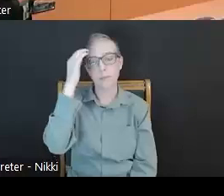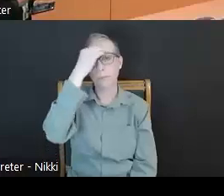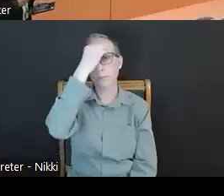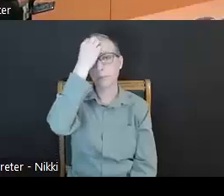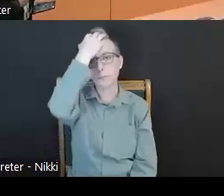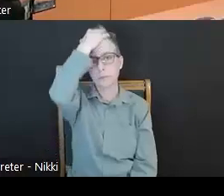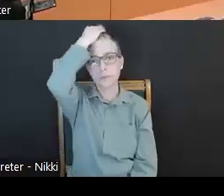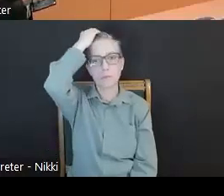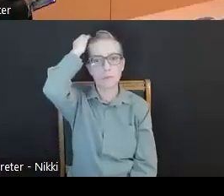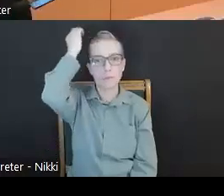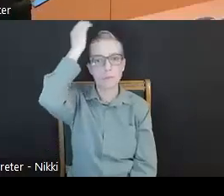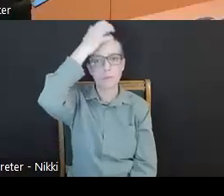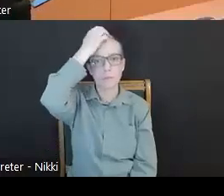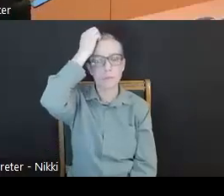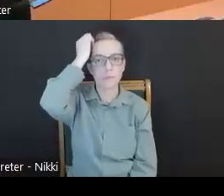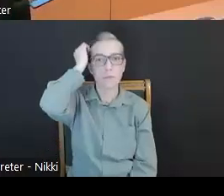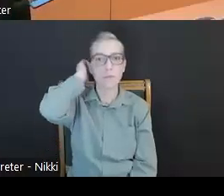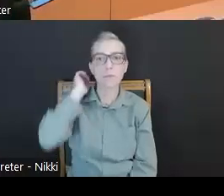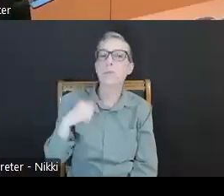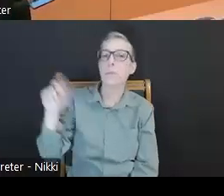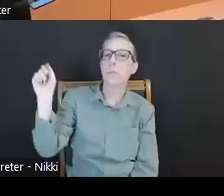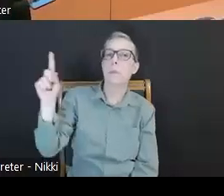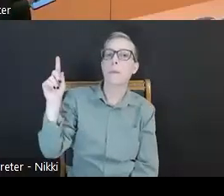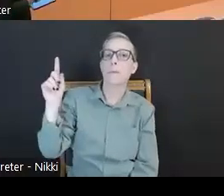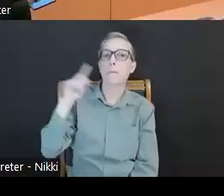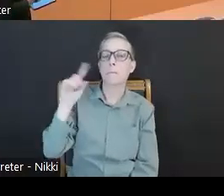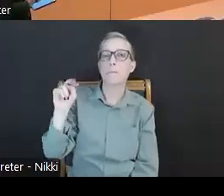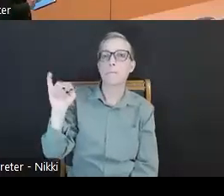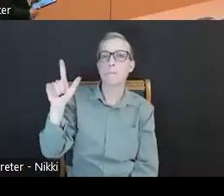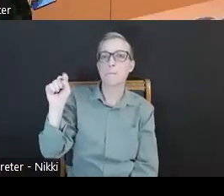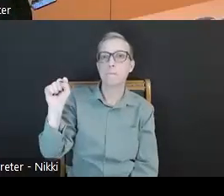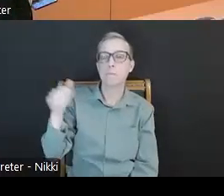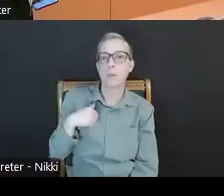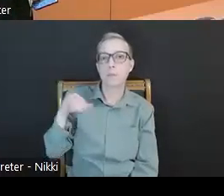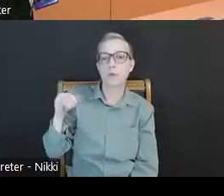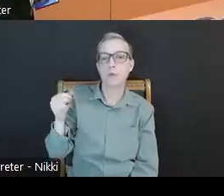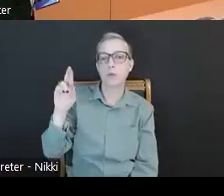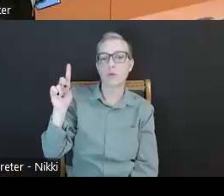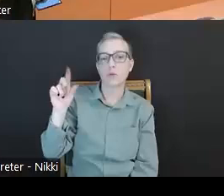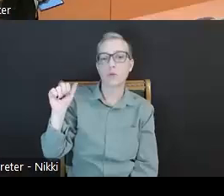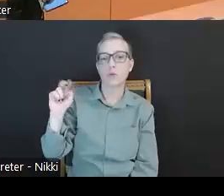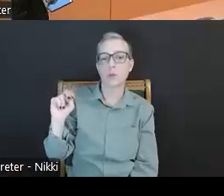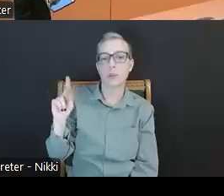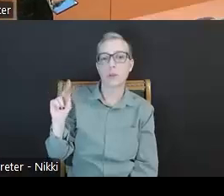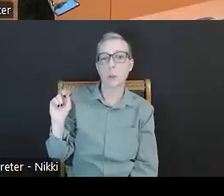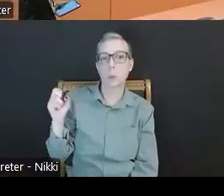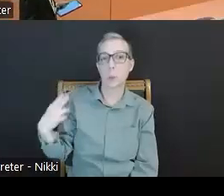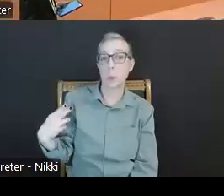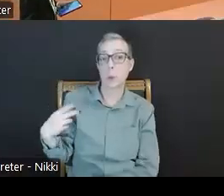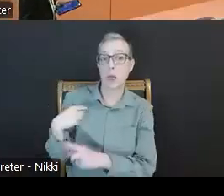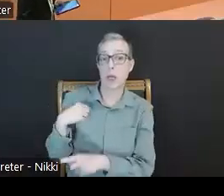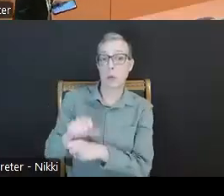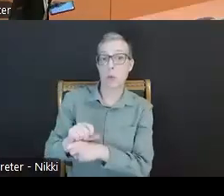I have a question for Nilsa. My name is Jordan Koch, and I'm a psychology doctoral intern that works at Las Fuertes. And so I